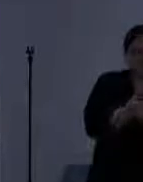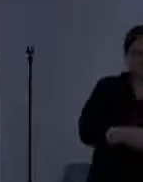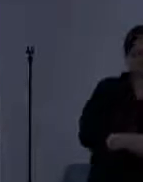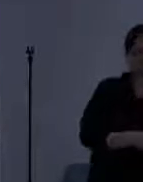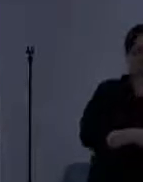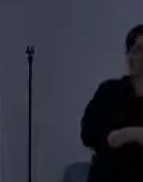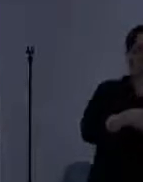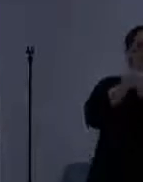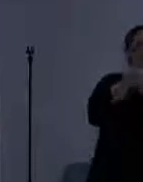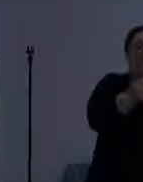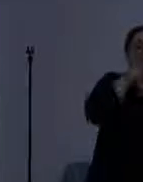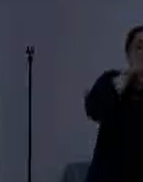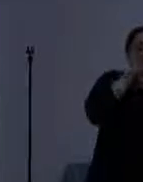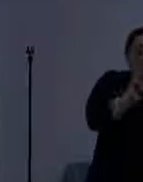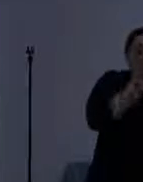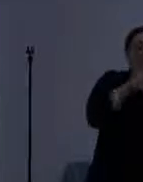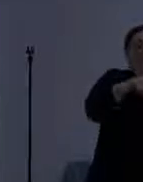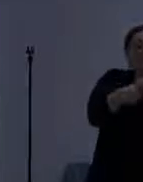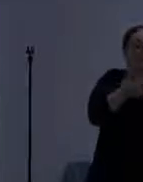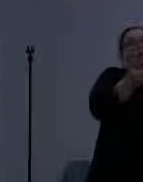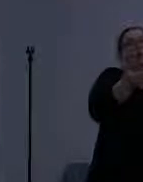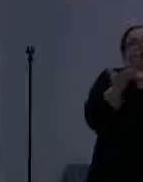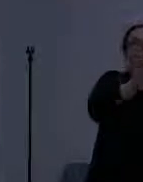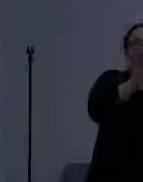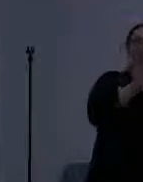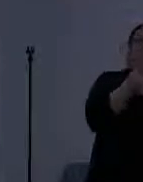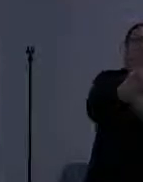whole community and what the whole community is doing.